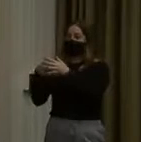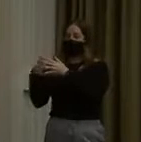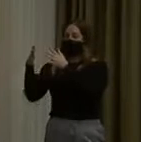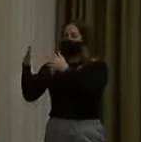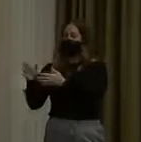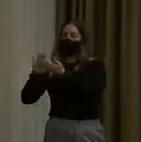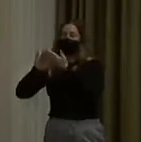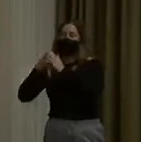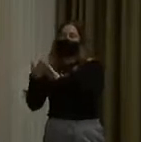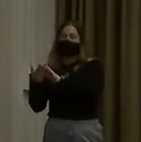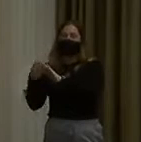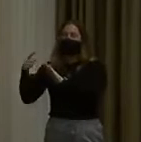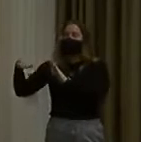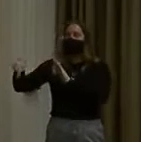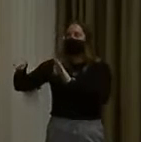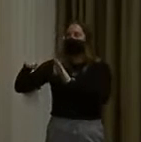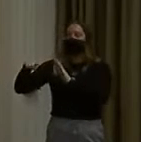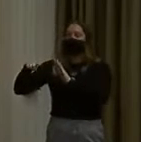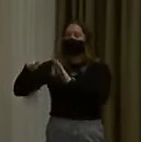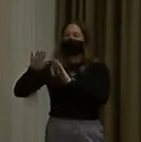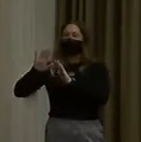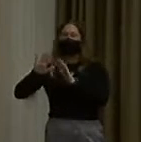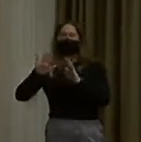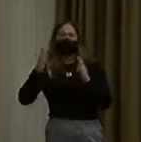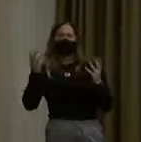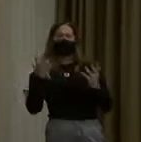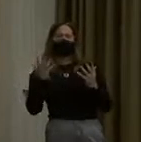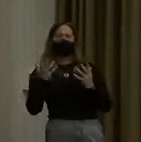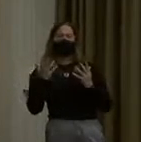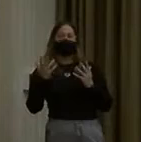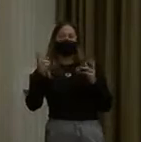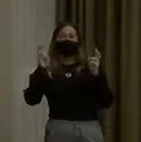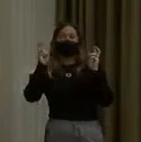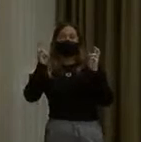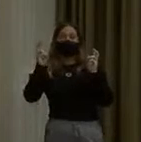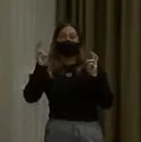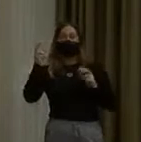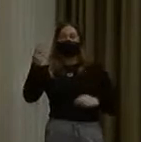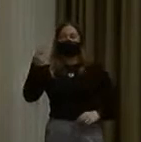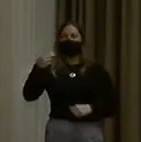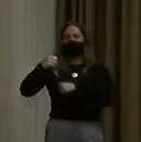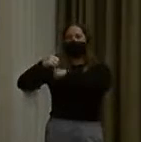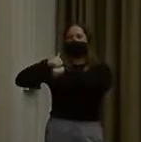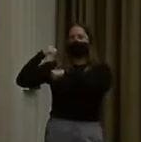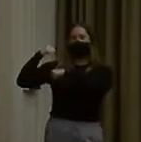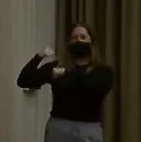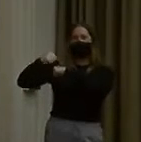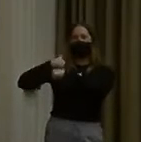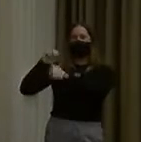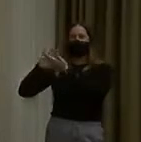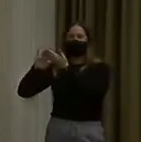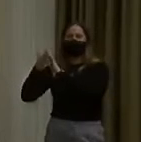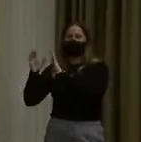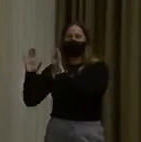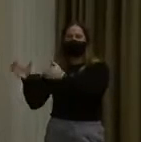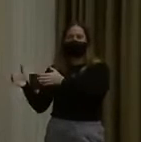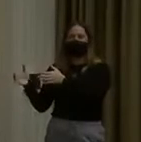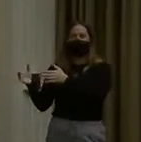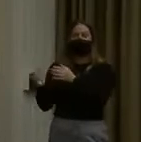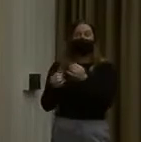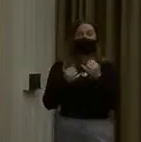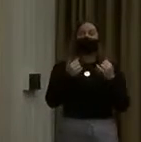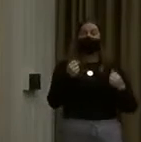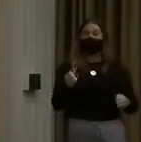communities, and those were your what? They were classified as hazardous communities. So it took a